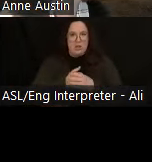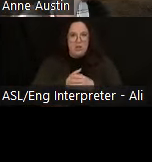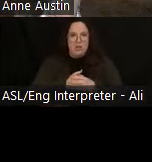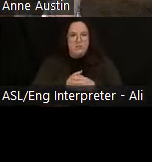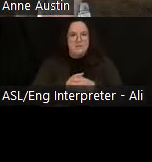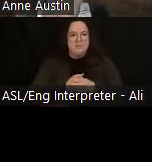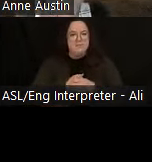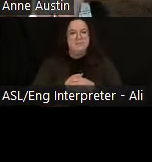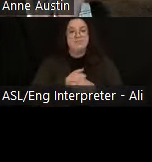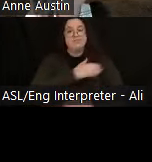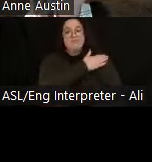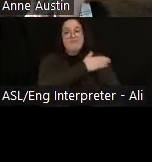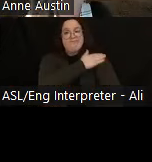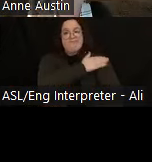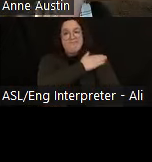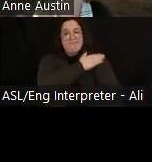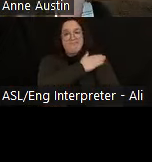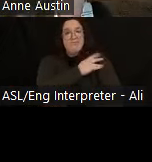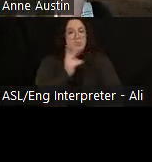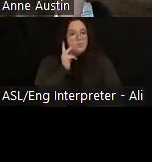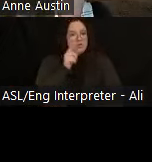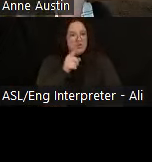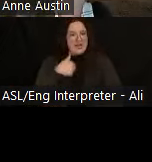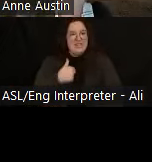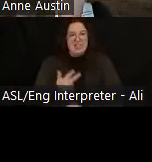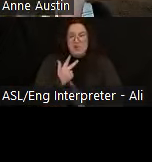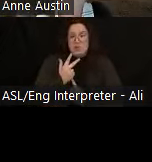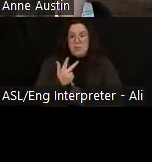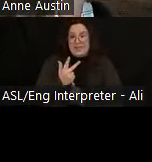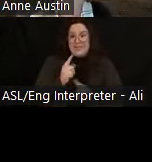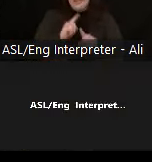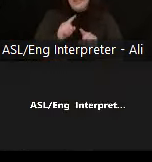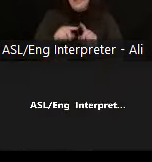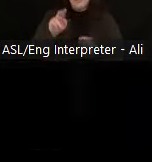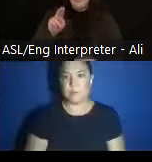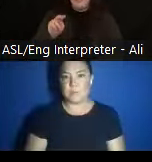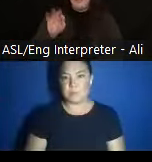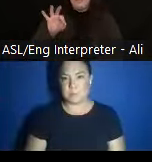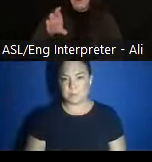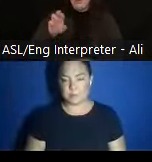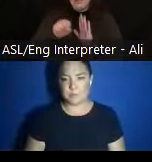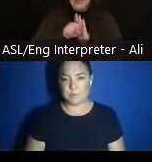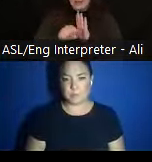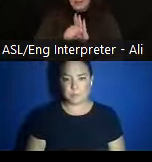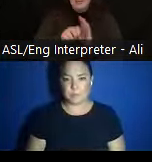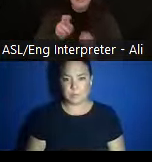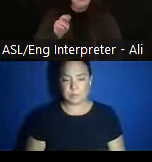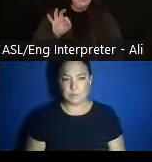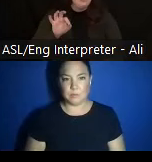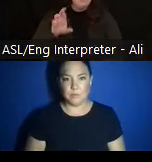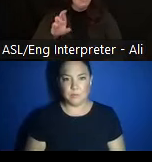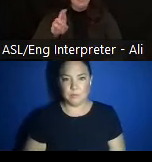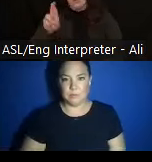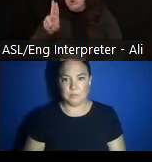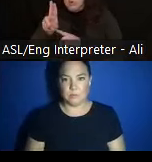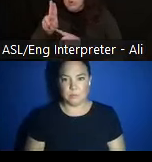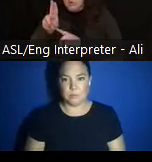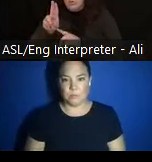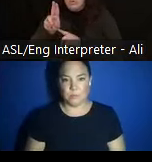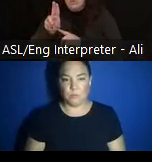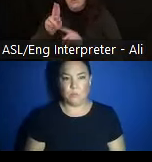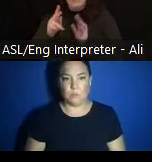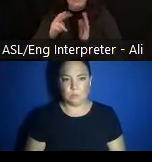of her shoulders, you can see she actually has three Nefer signs. Neferu, which is, when you